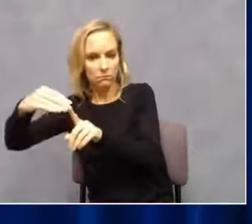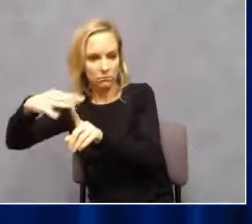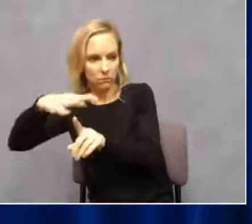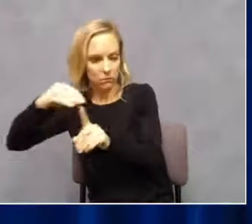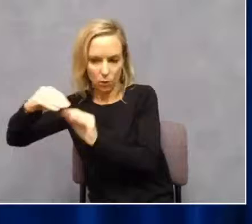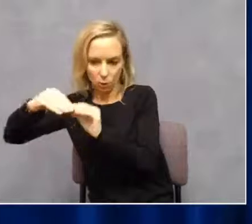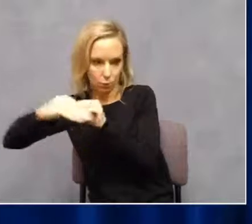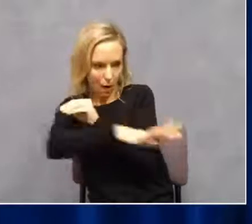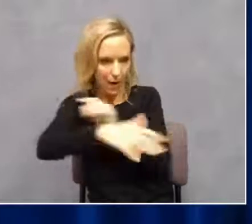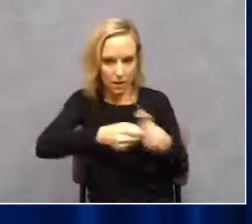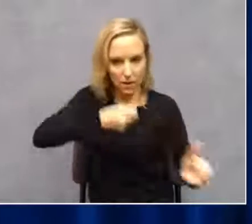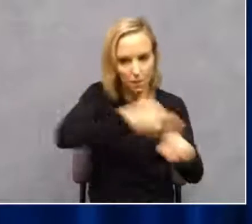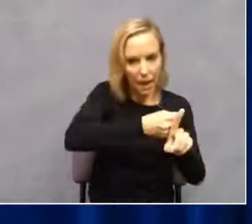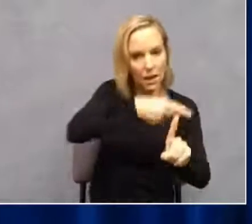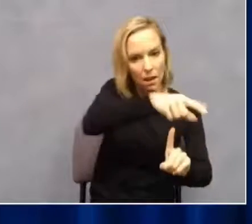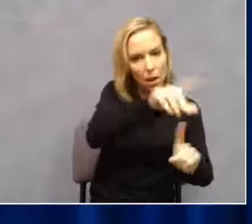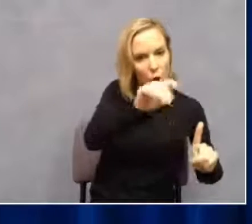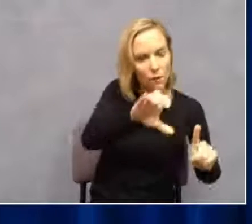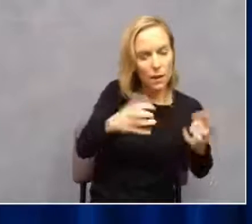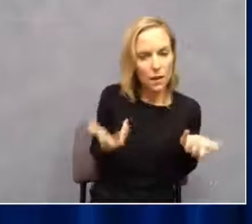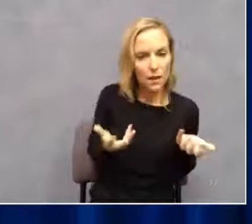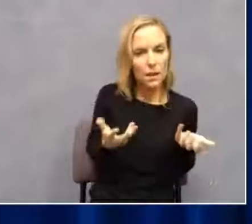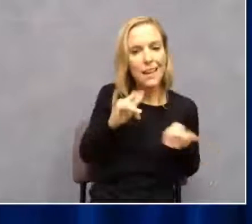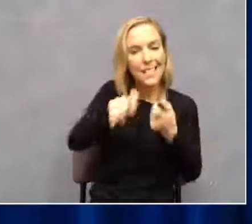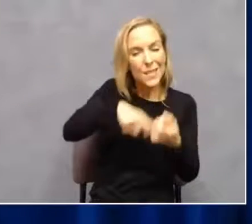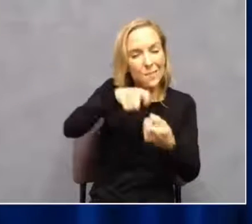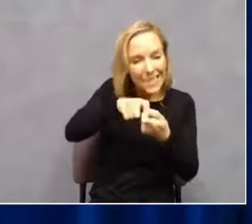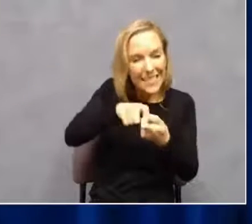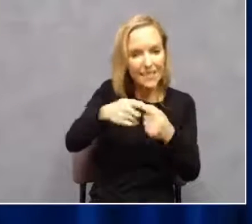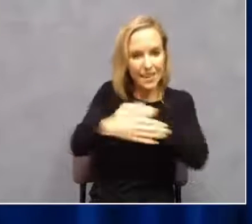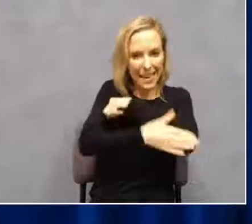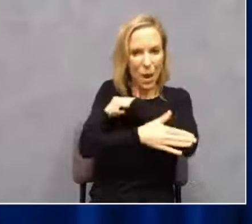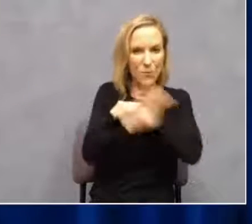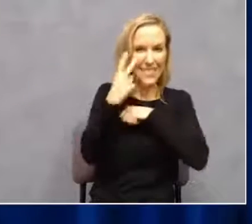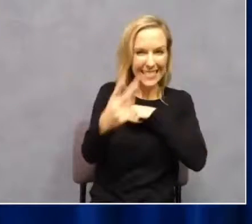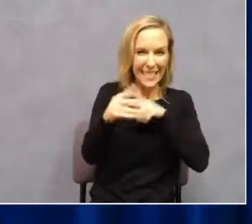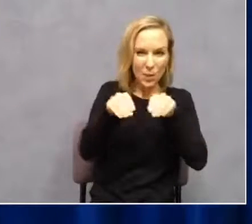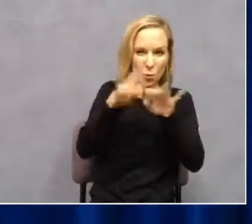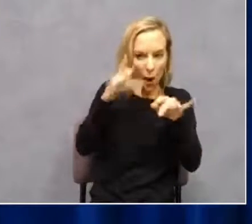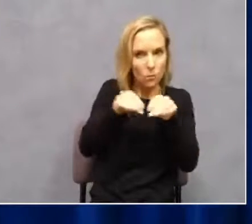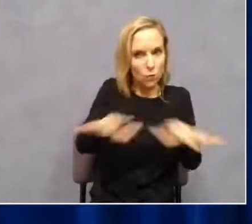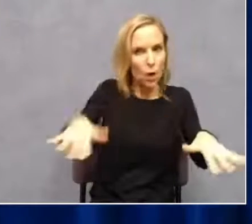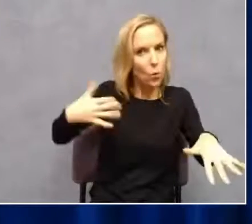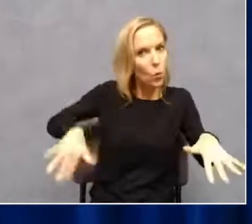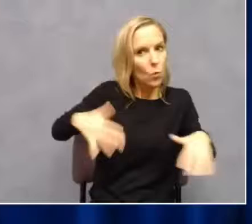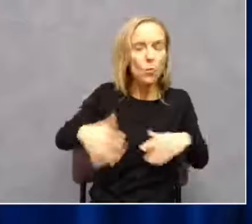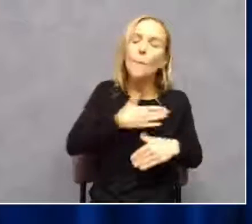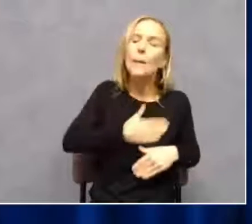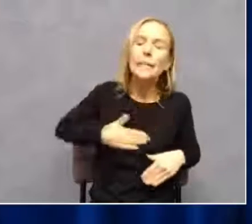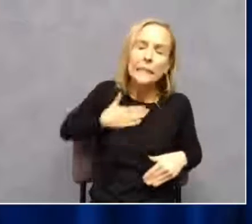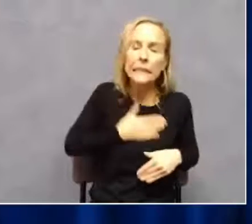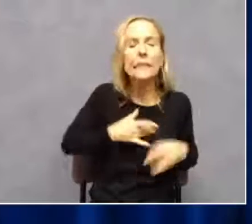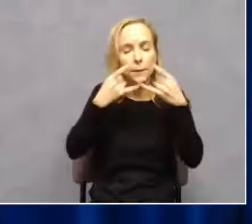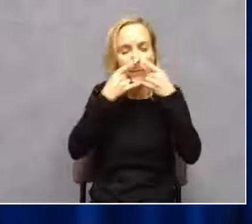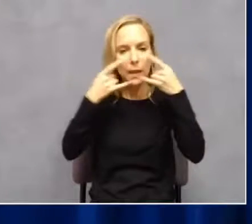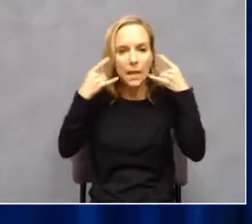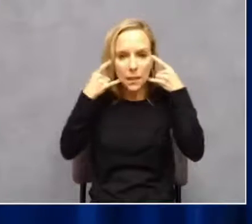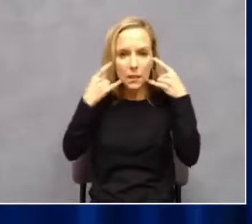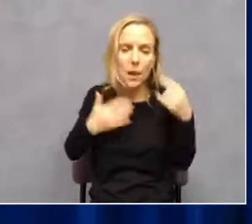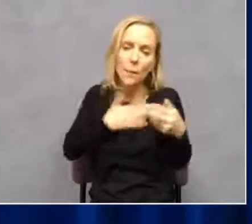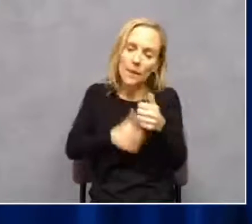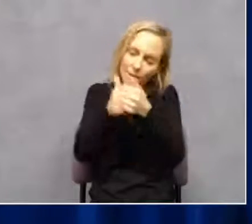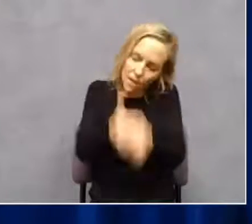in specific counties. Please, wear a mask. Please follow our